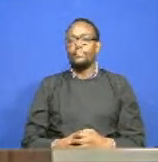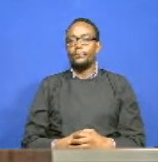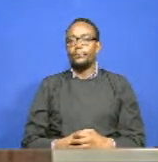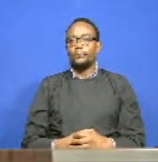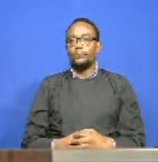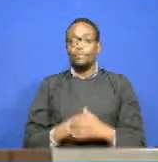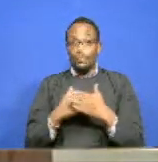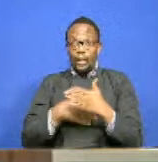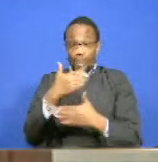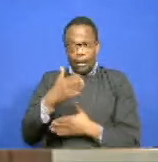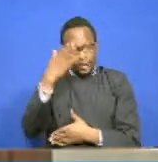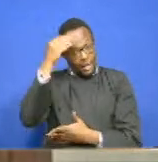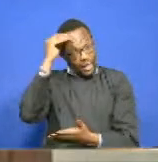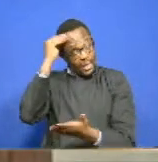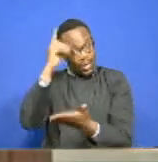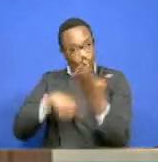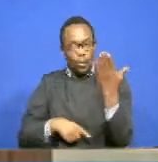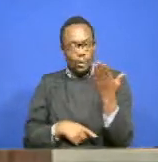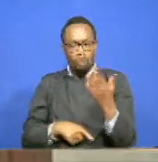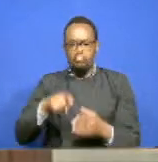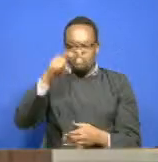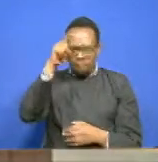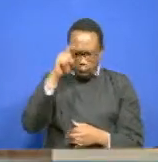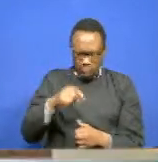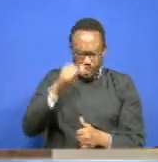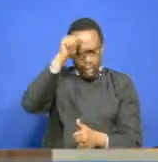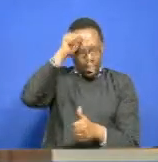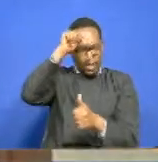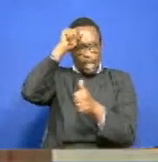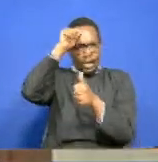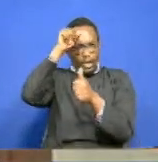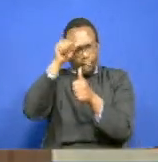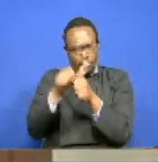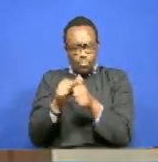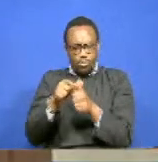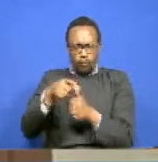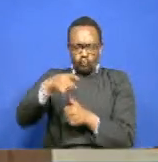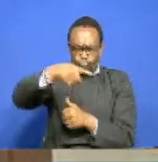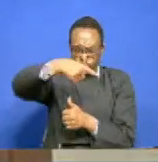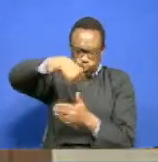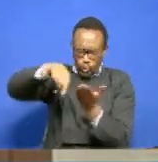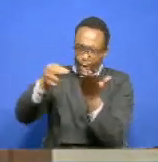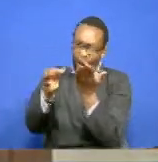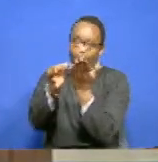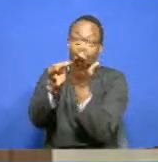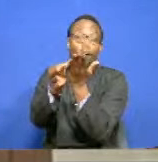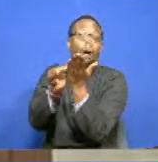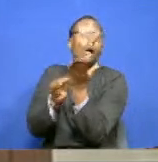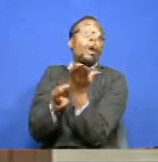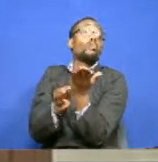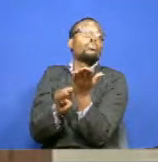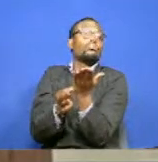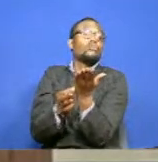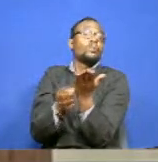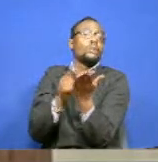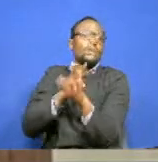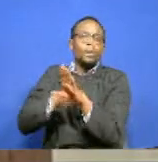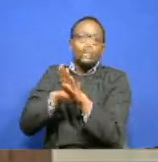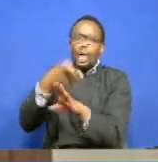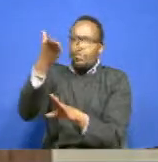The next thing we learn is that we must remember that we are accountable before God when God gives us